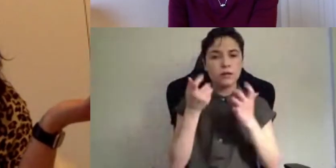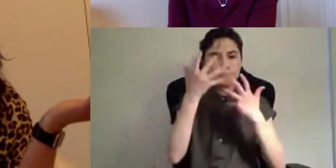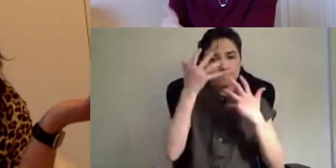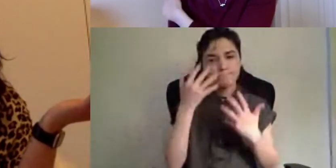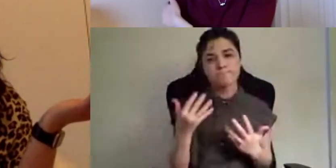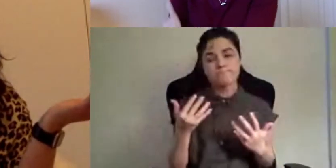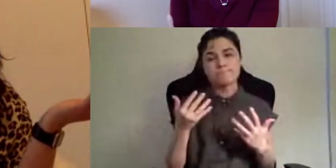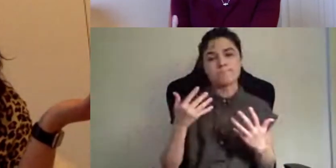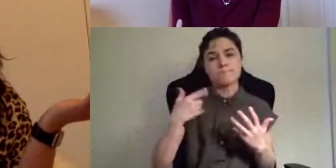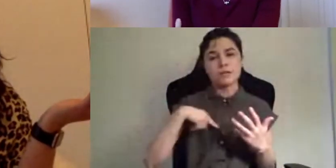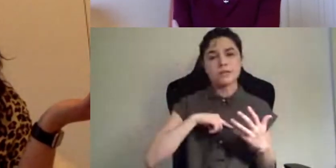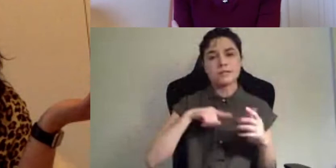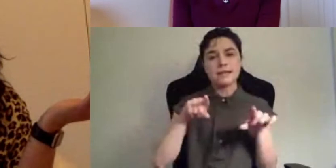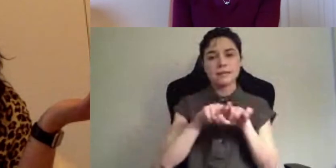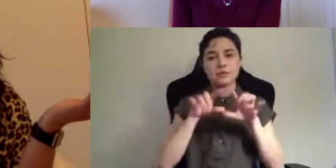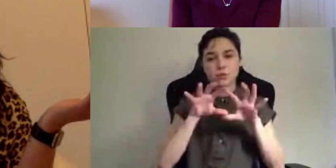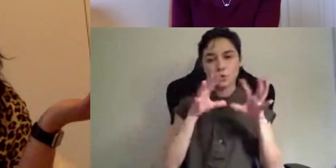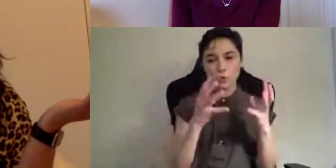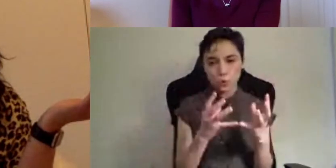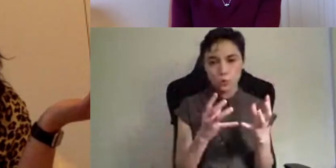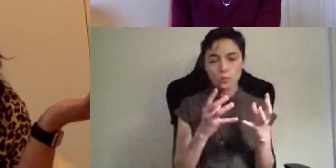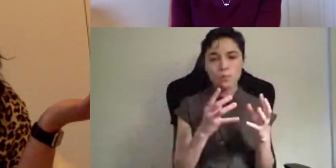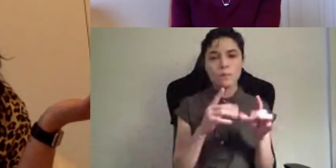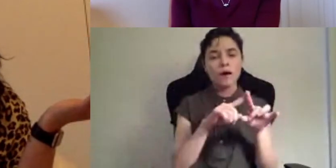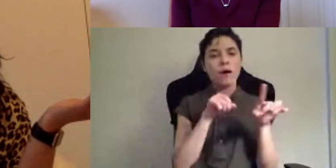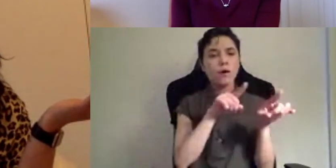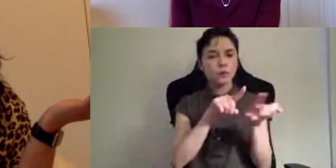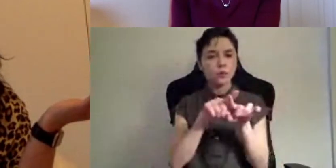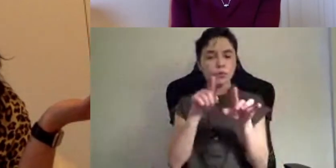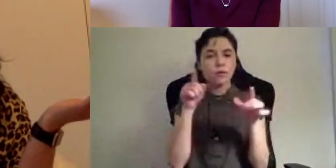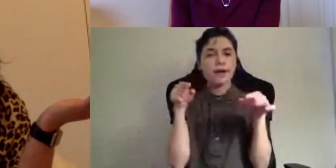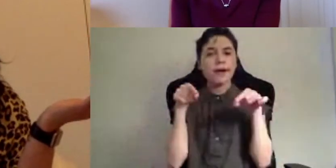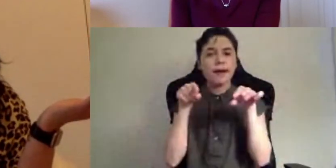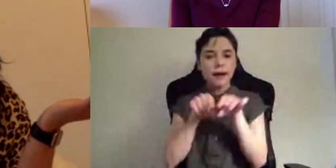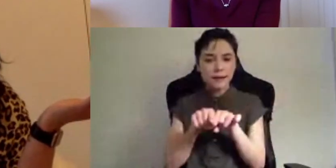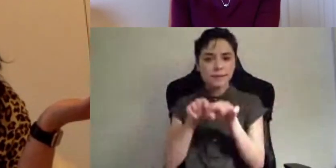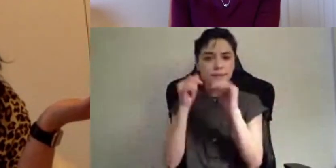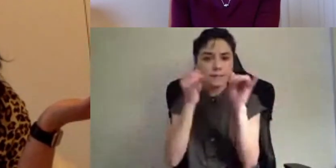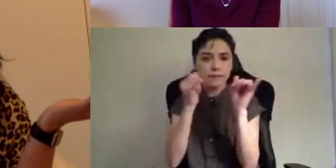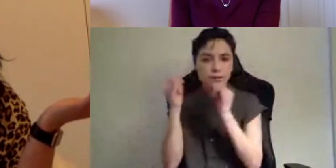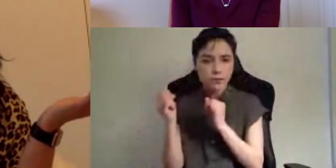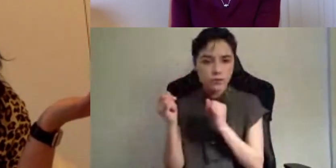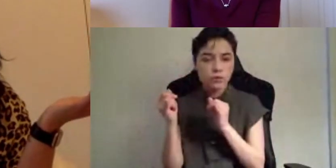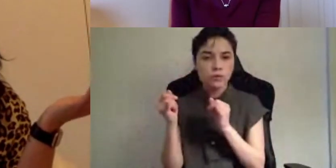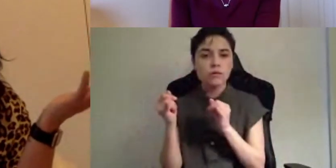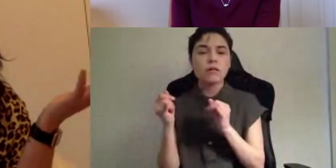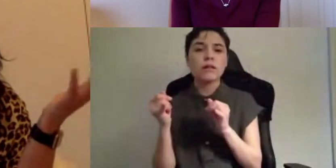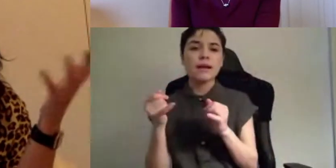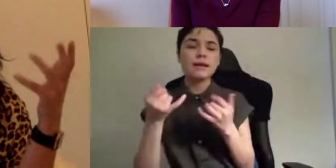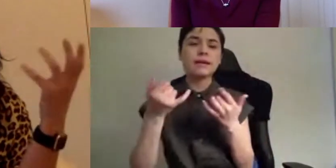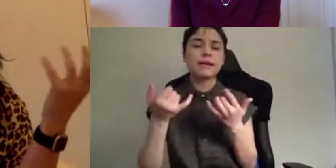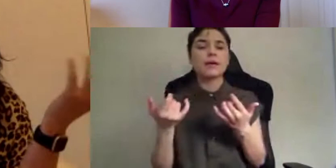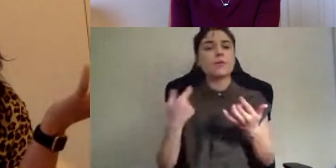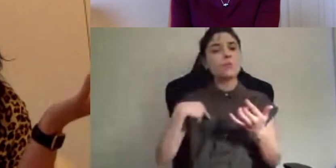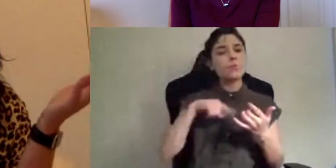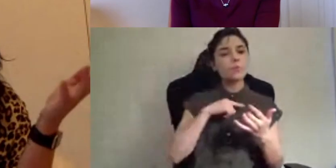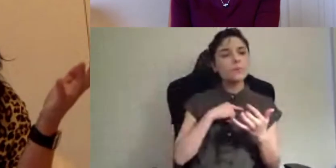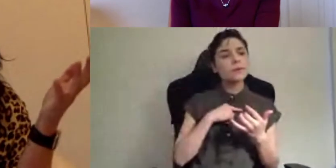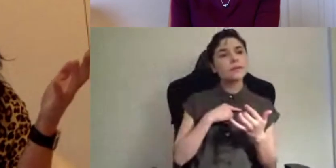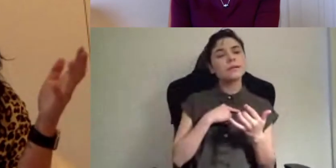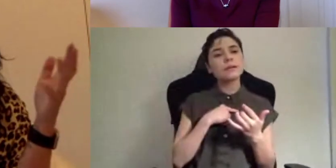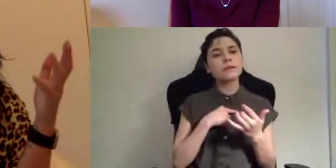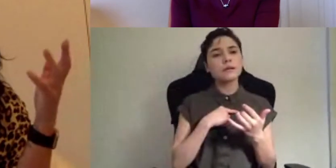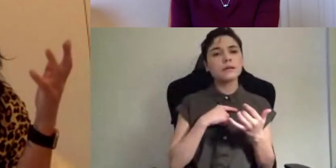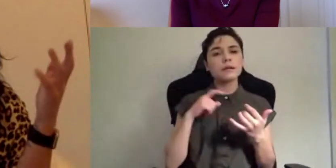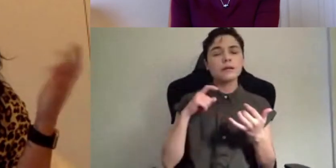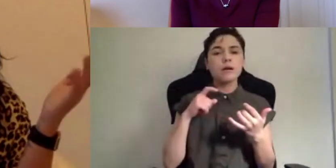individually too. And then we are still like asked to be people who are living. And so it's like, how do we